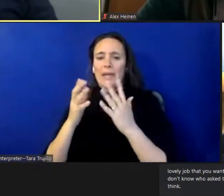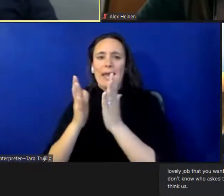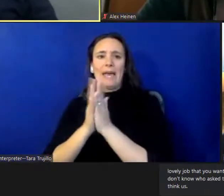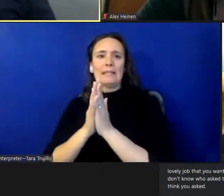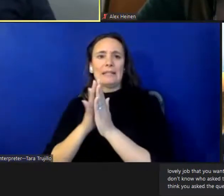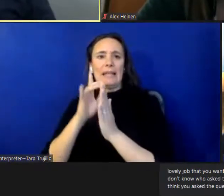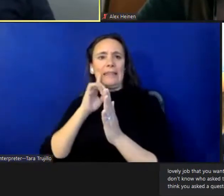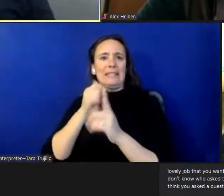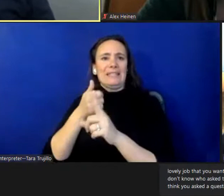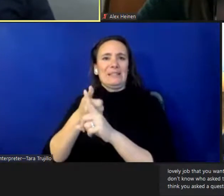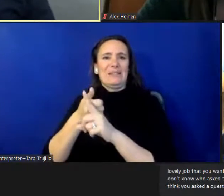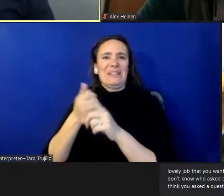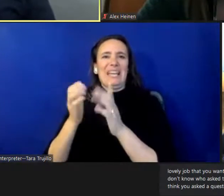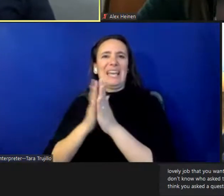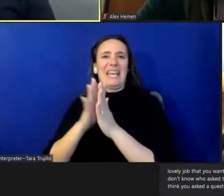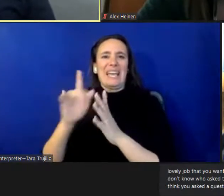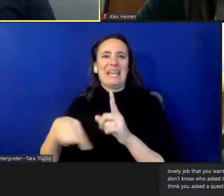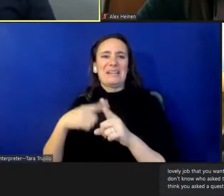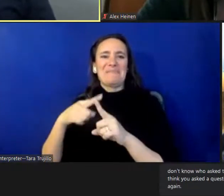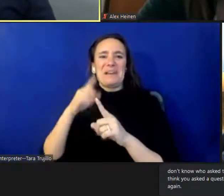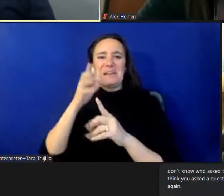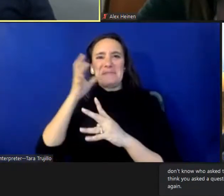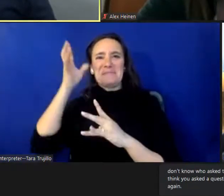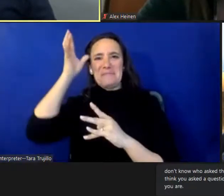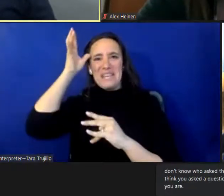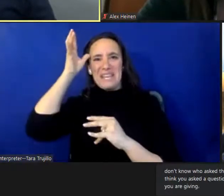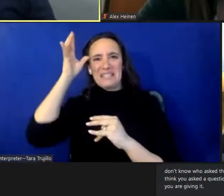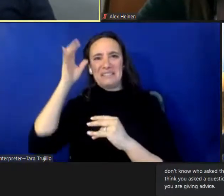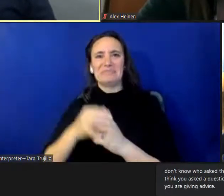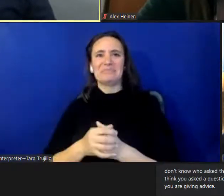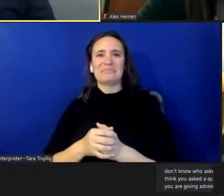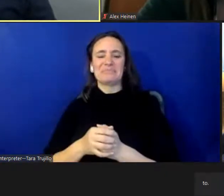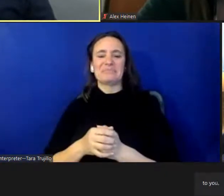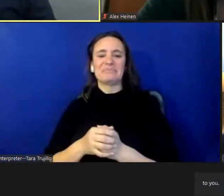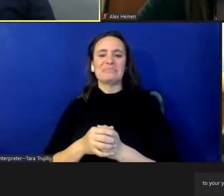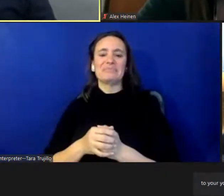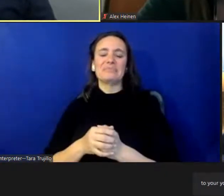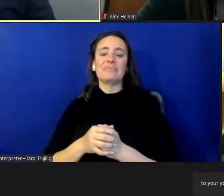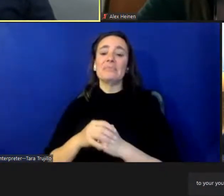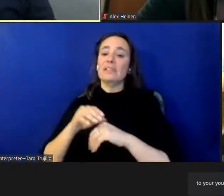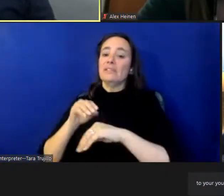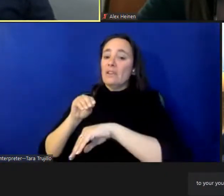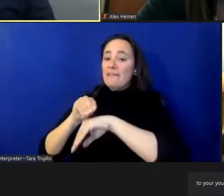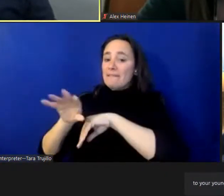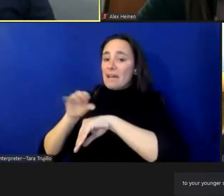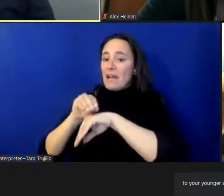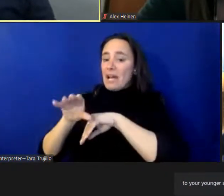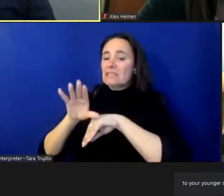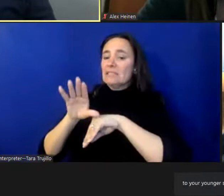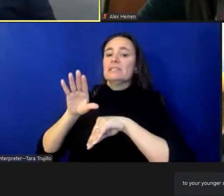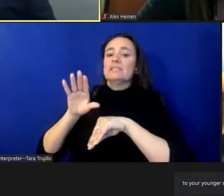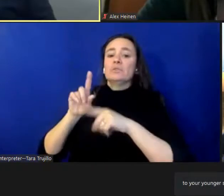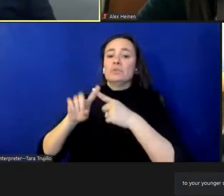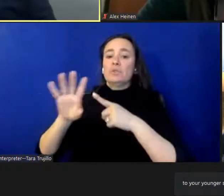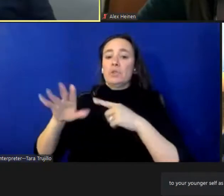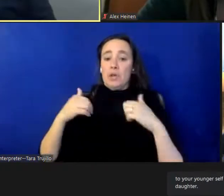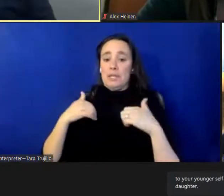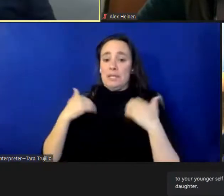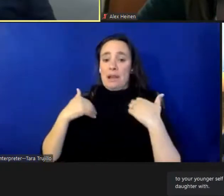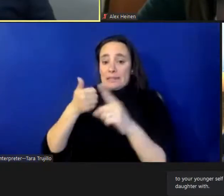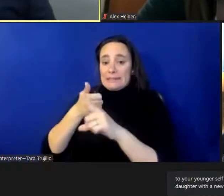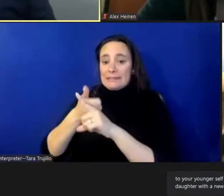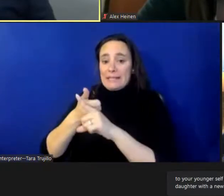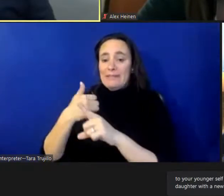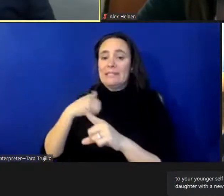asked the question about parents, but like if you were giving advice to your younger self as a parent who had a daughter with a